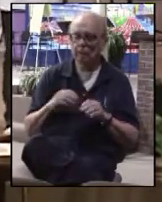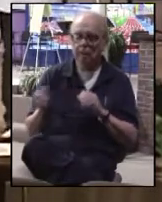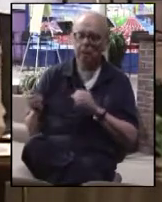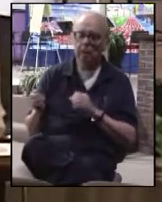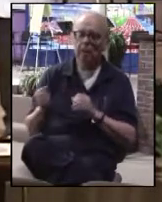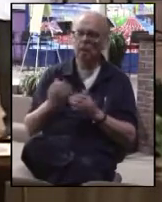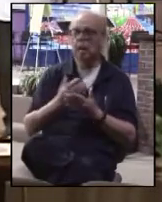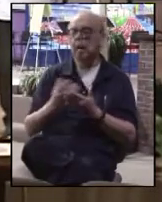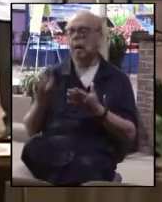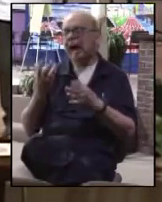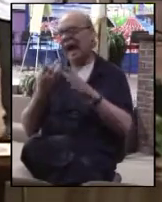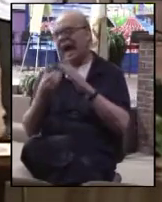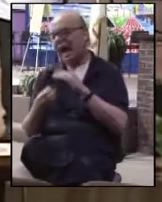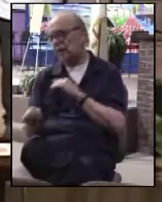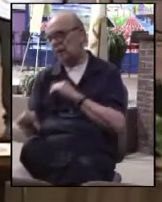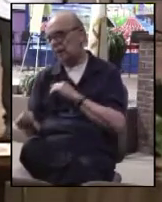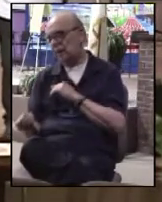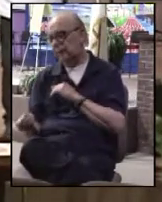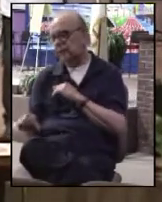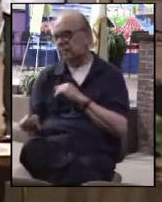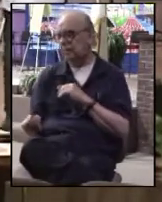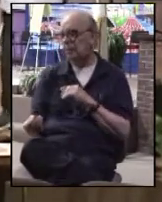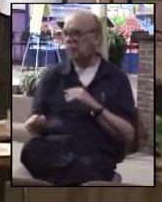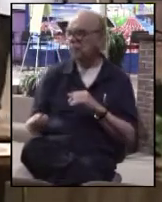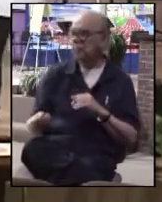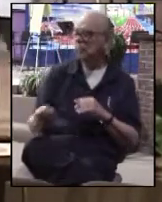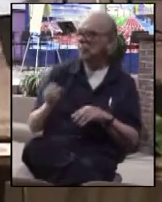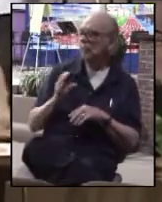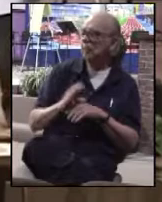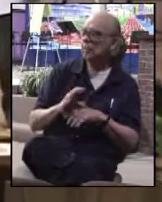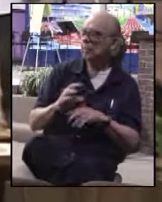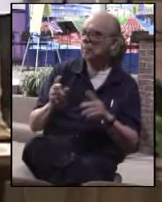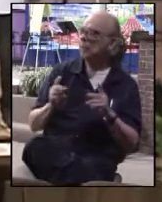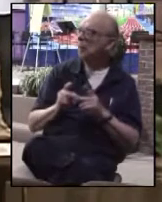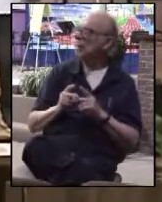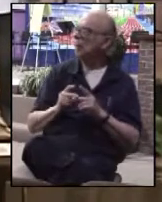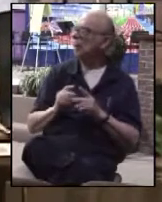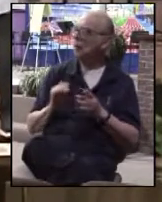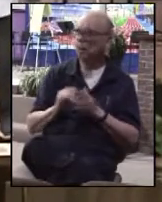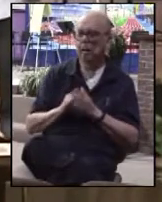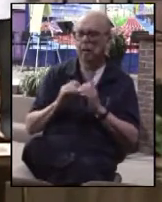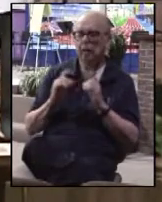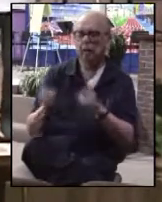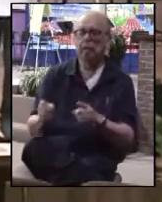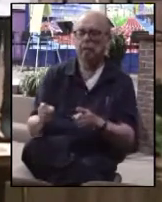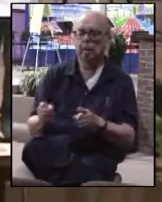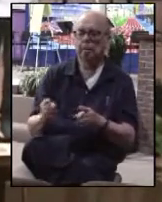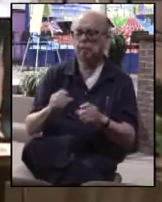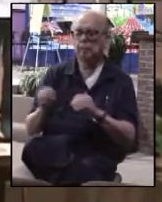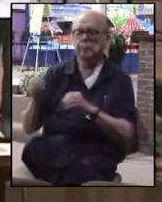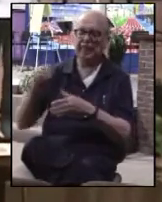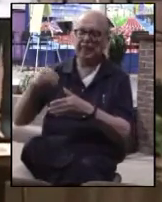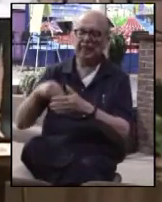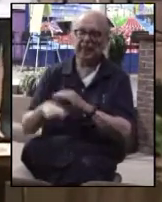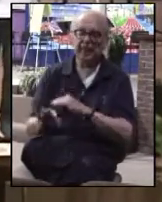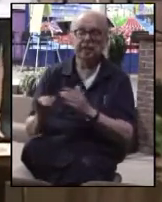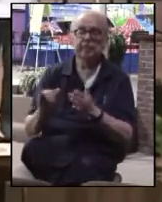things out of church is a place that you go to put things into